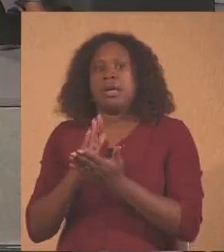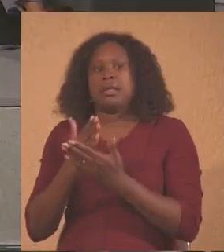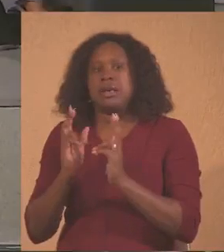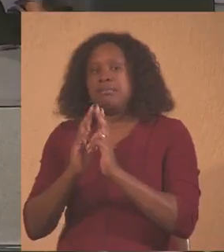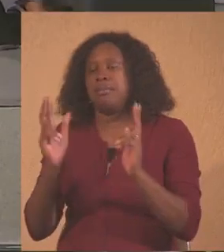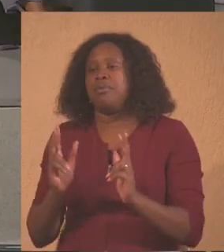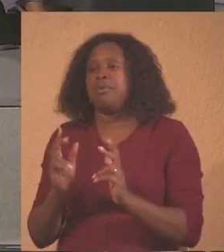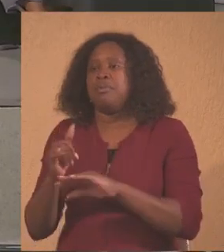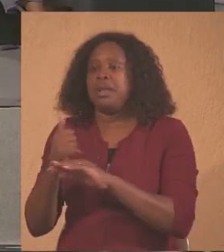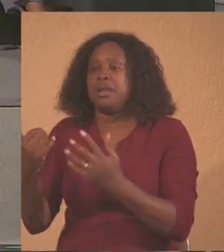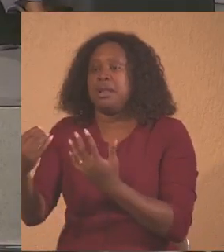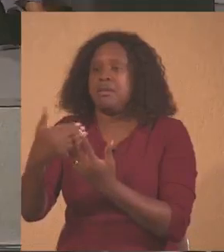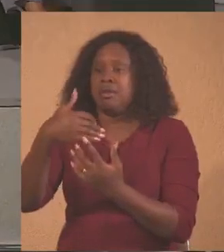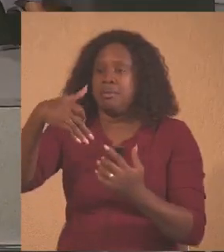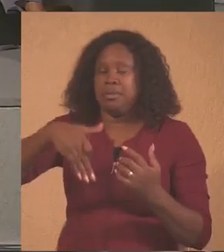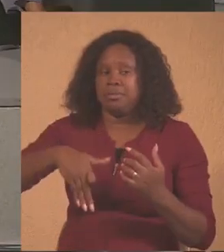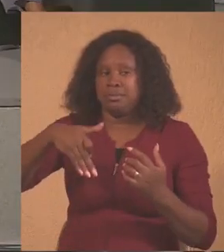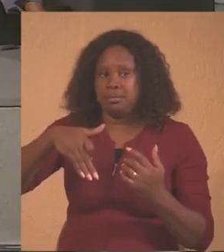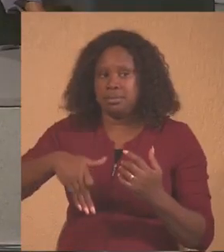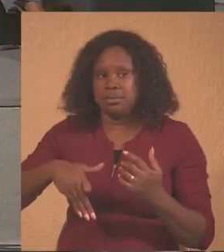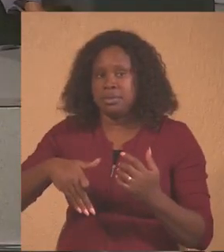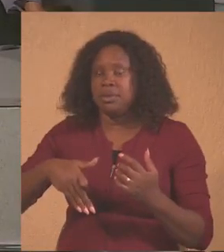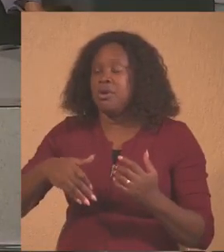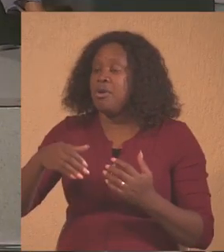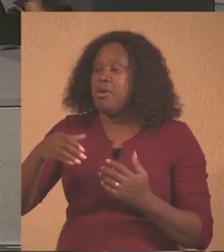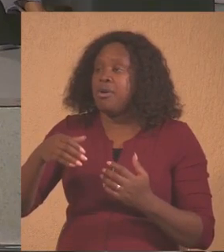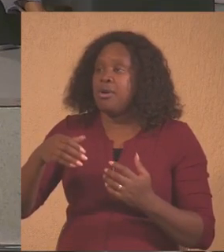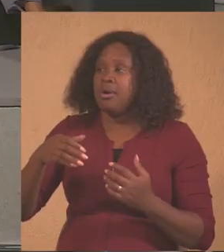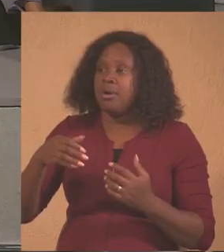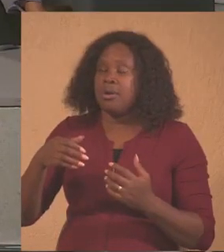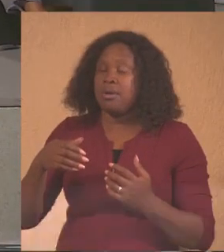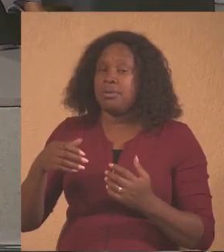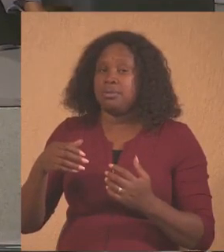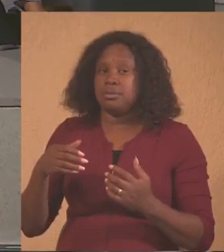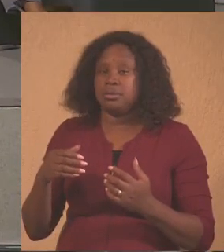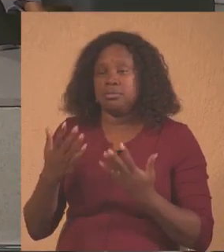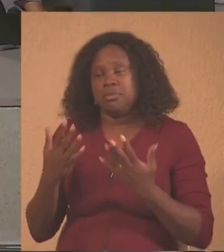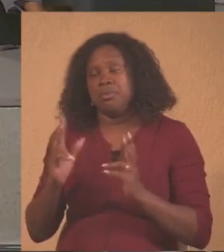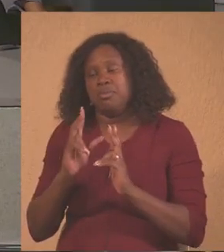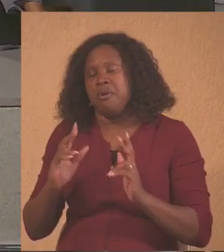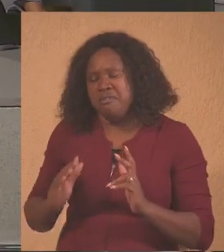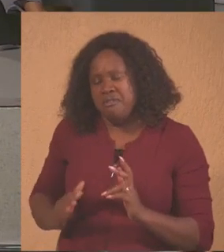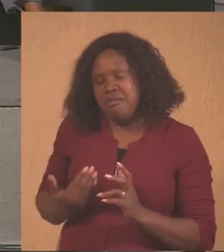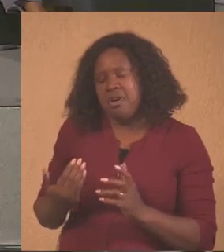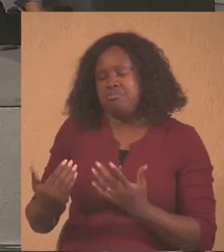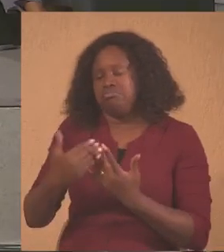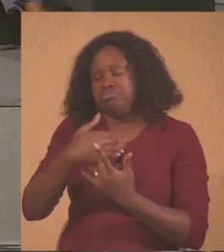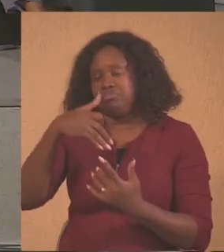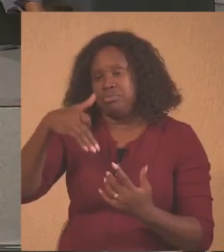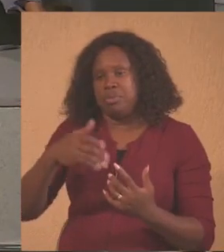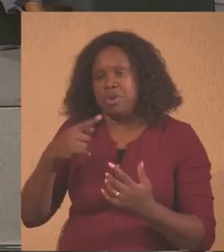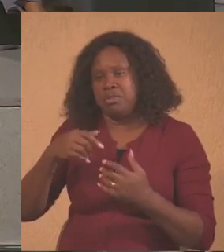of entry who have come into the country or would like to come into the country, but either they have been